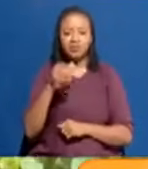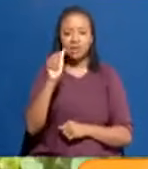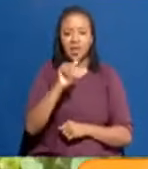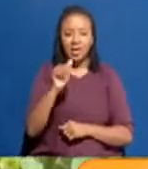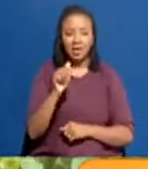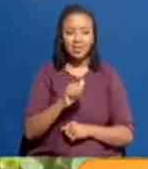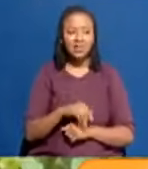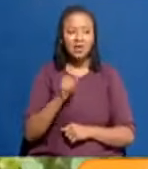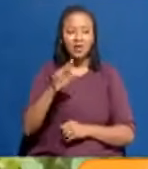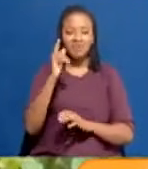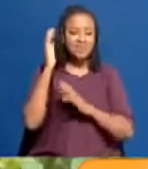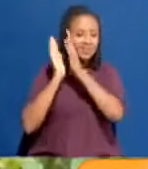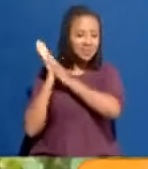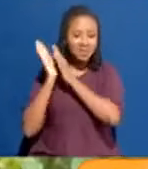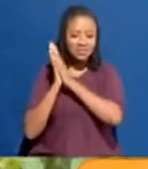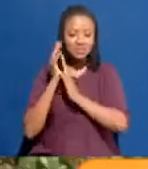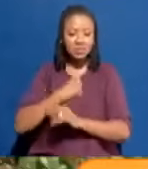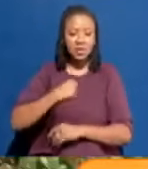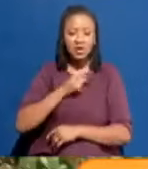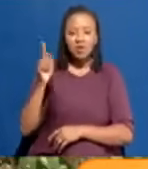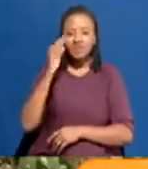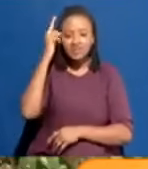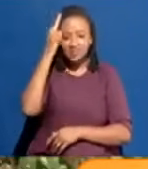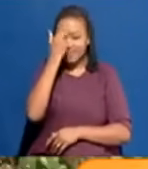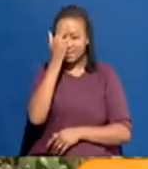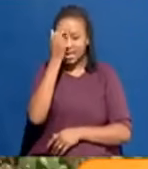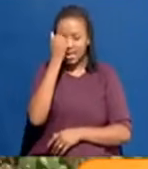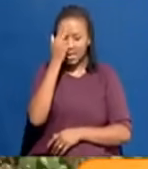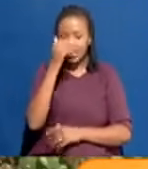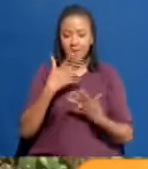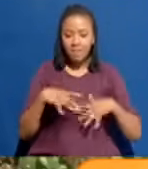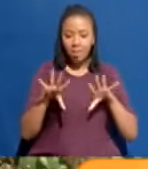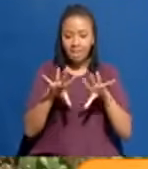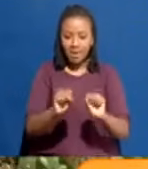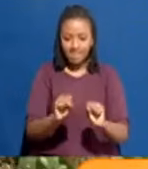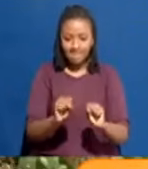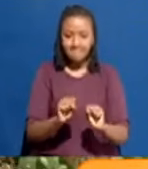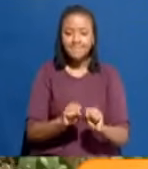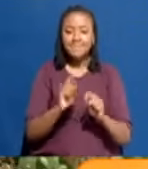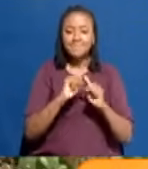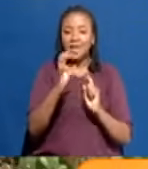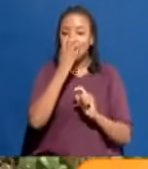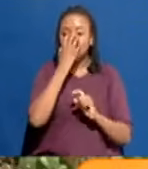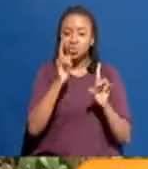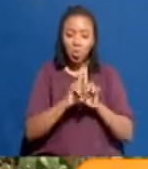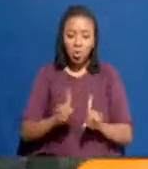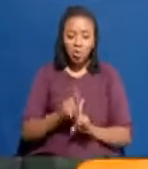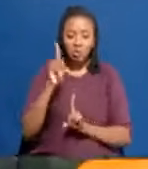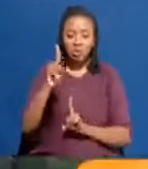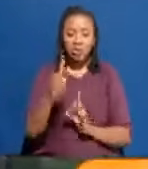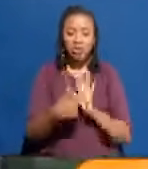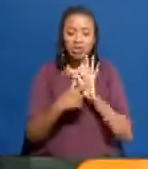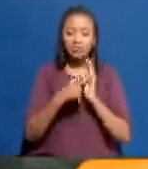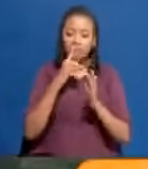forest had been invaded by illegal encroachers. On his part, President William Ruto reaffirmed